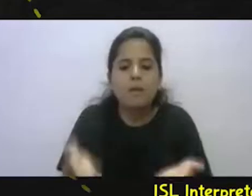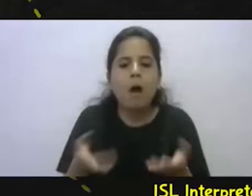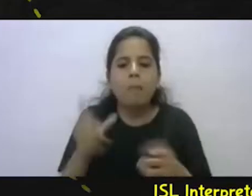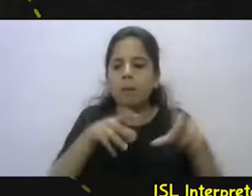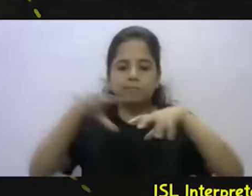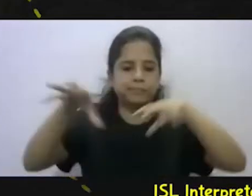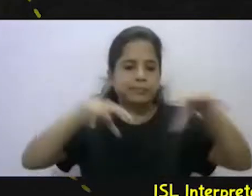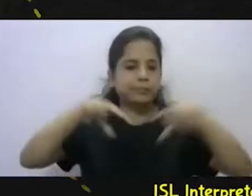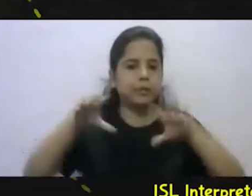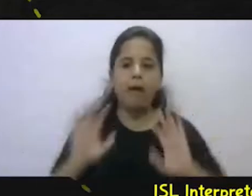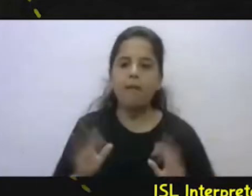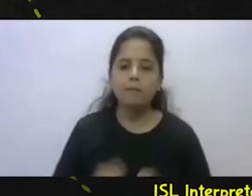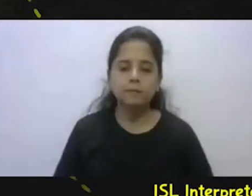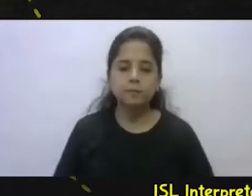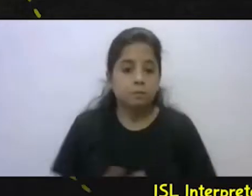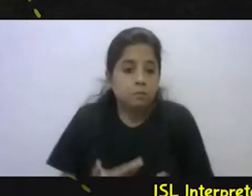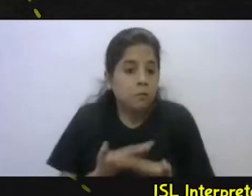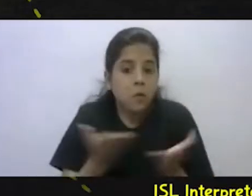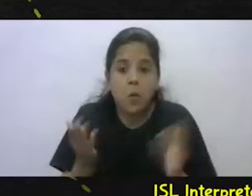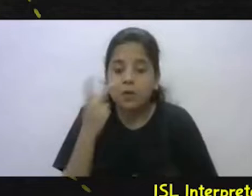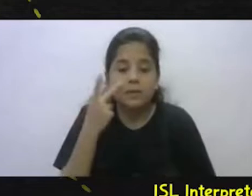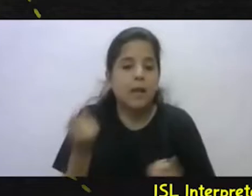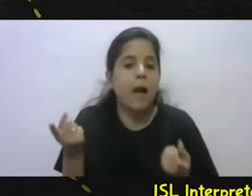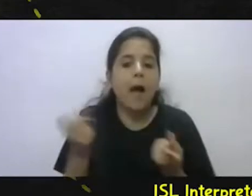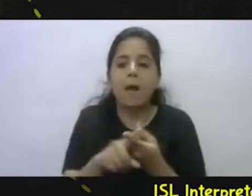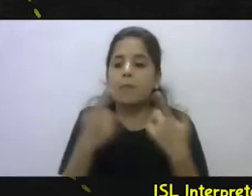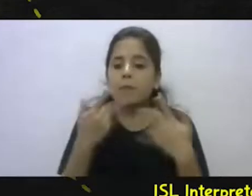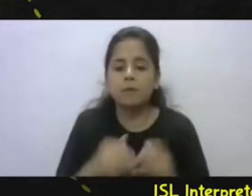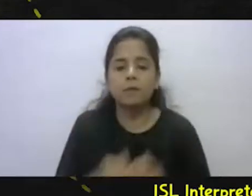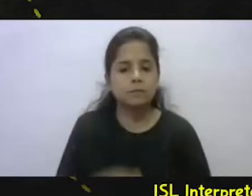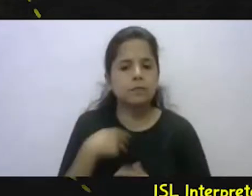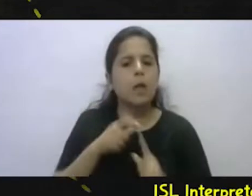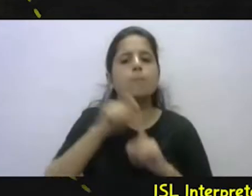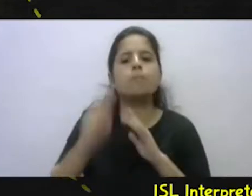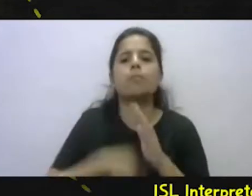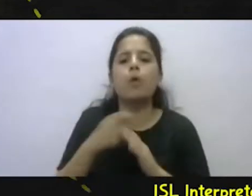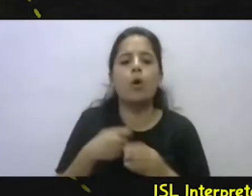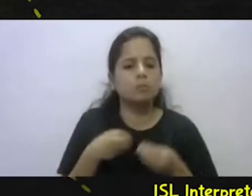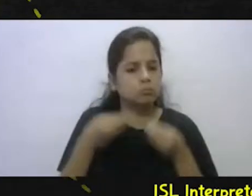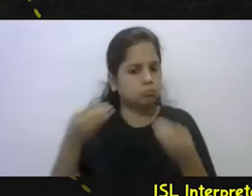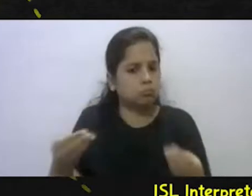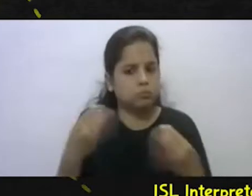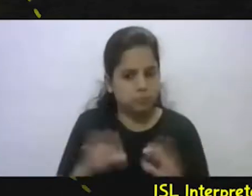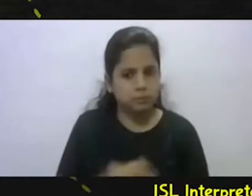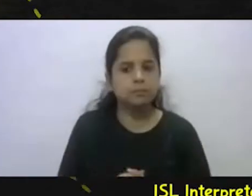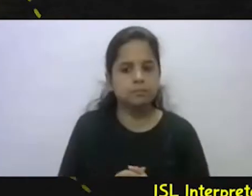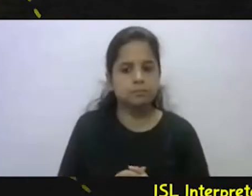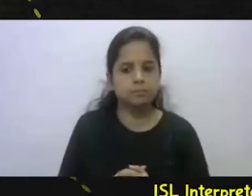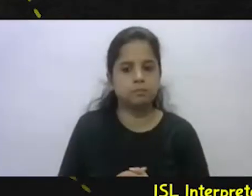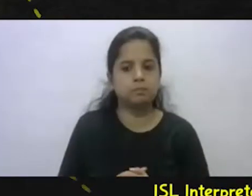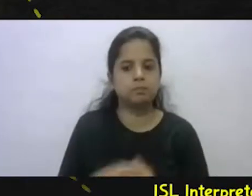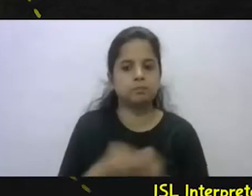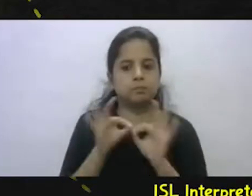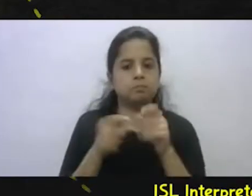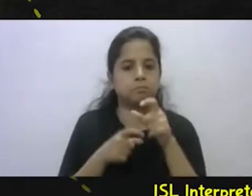right? So all of this happened, and I had given up that project, and I had turned to Senegalese linguistic politics as an